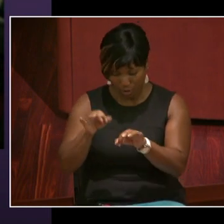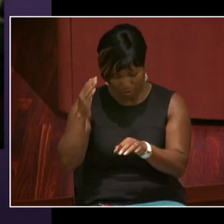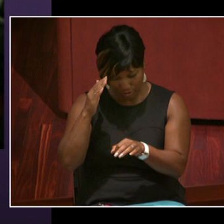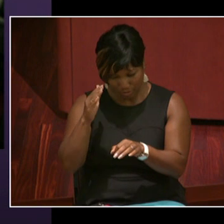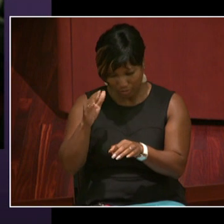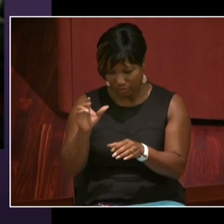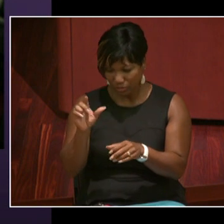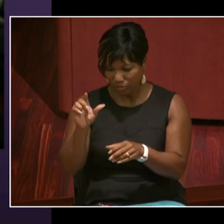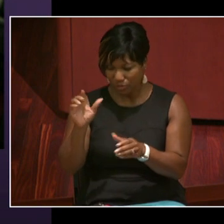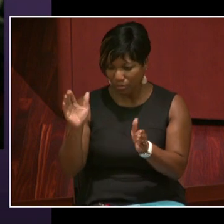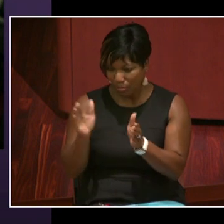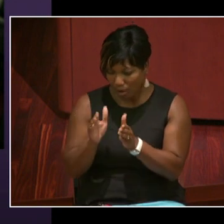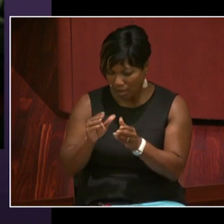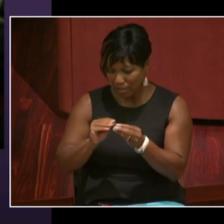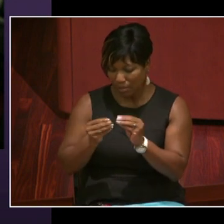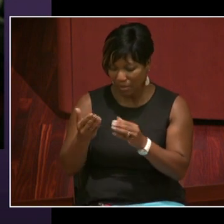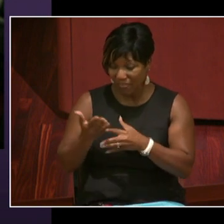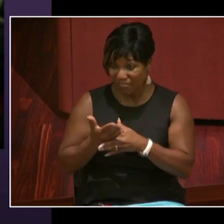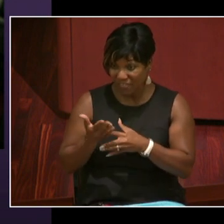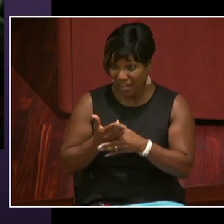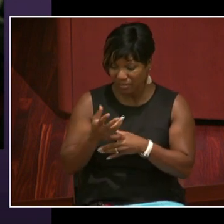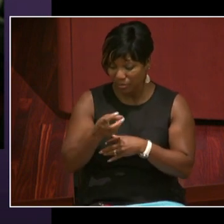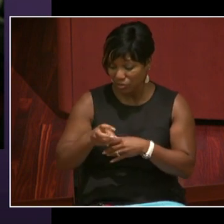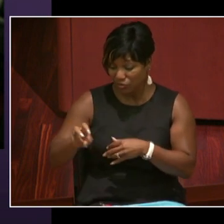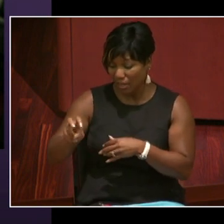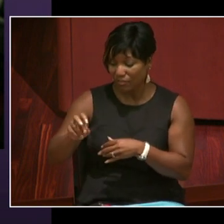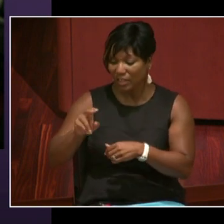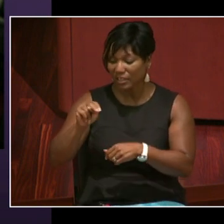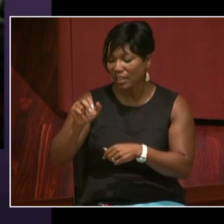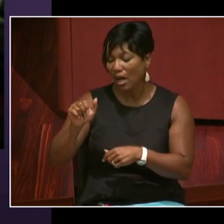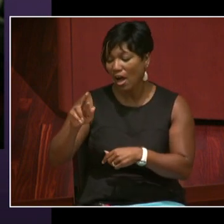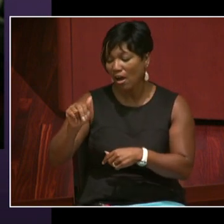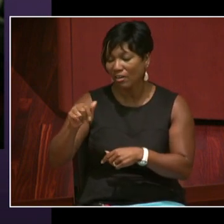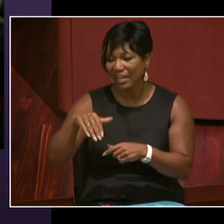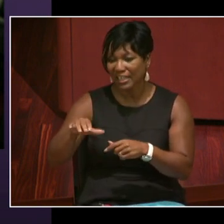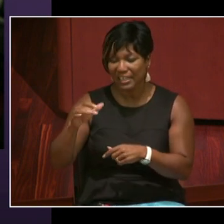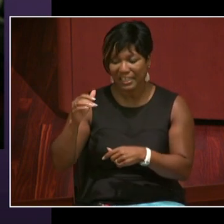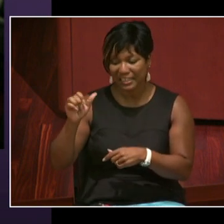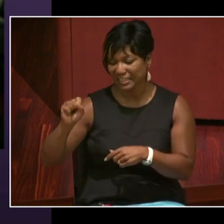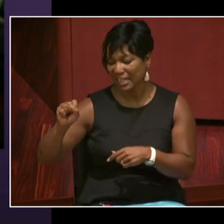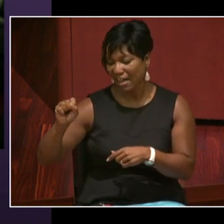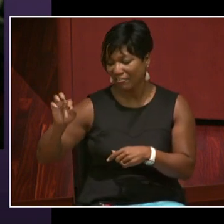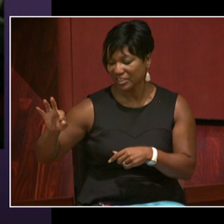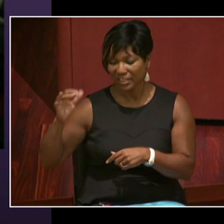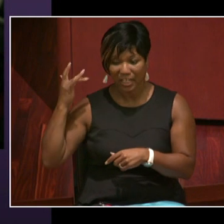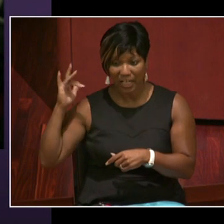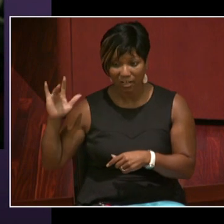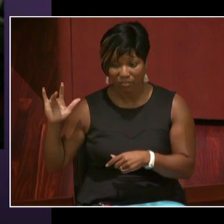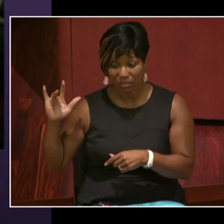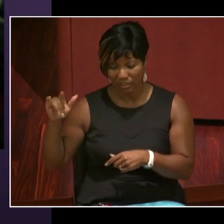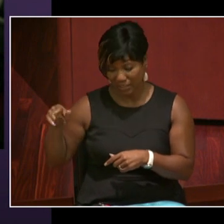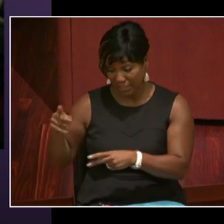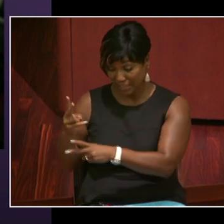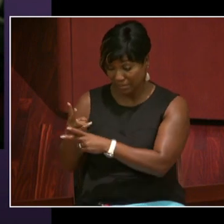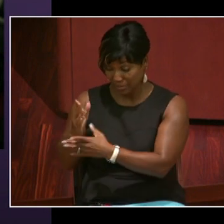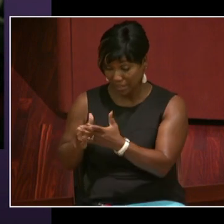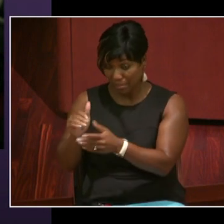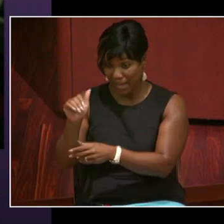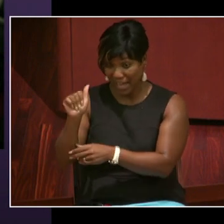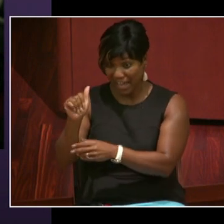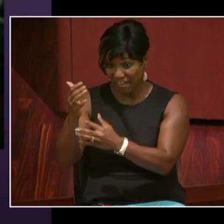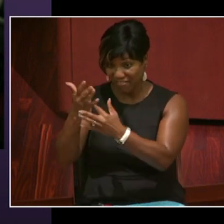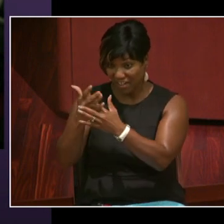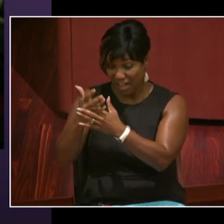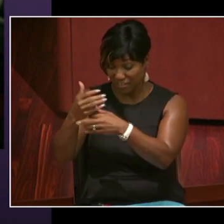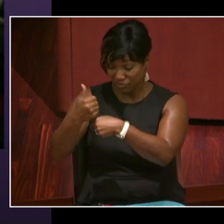being transferred to the National Archives at San Francisco. In San Francisco, they're maintaining some of the A files that were created out